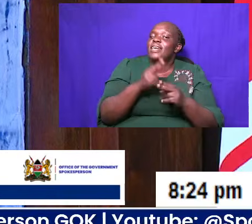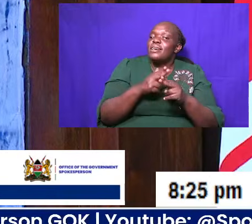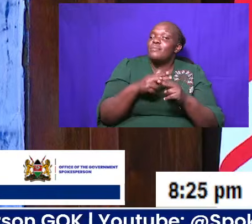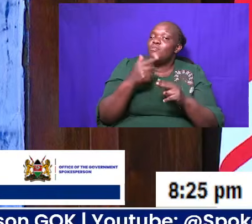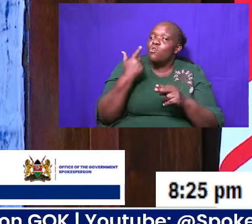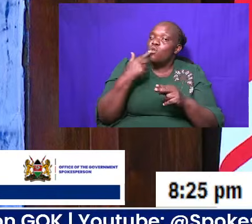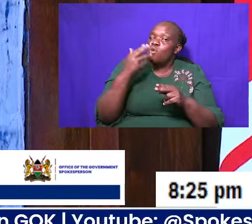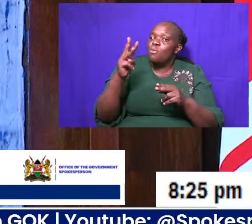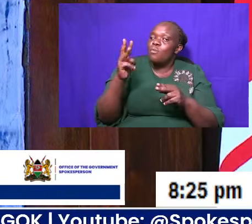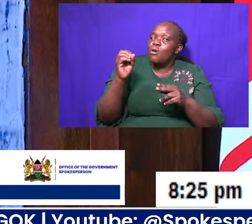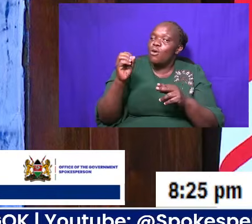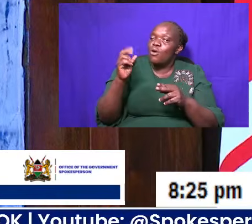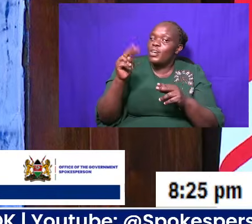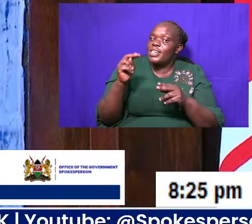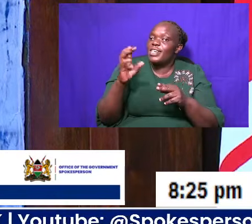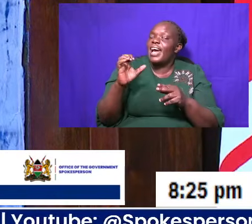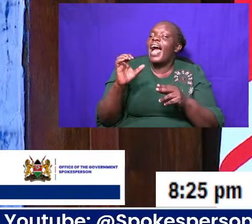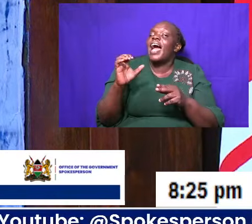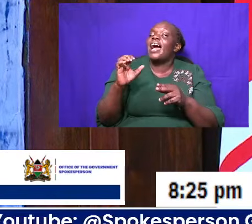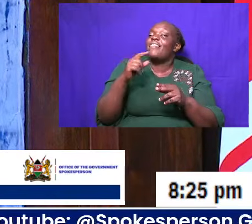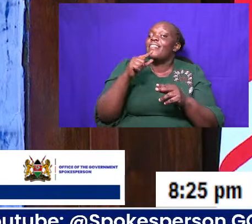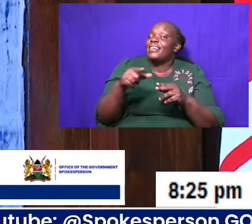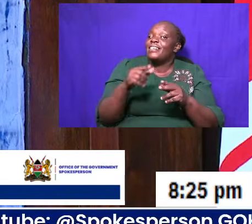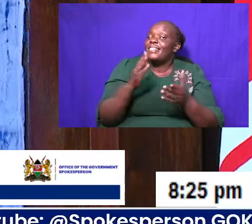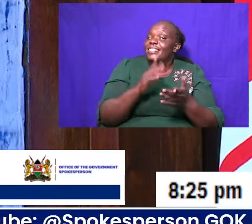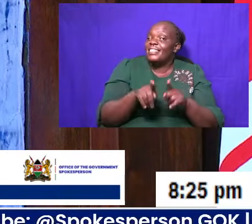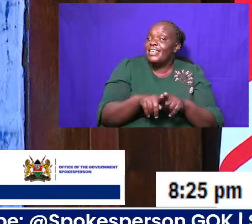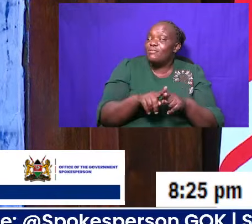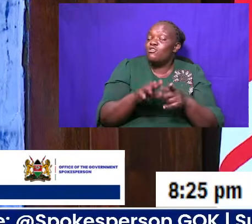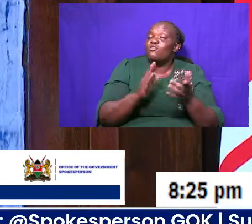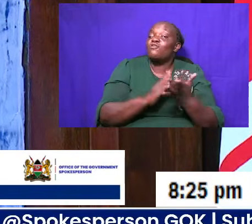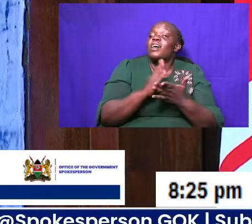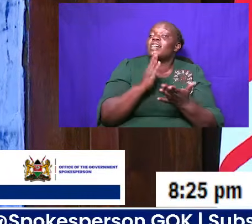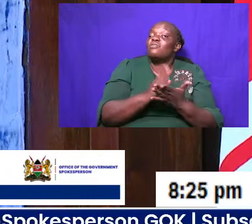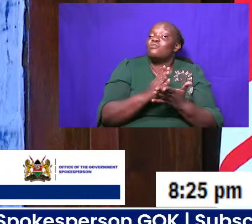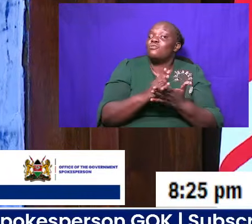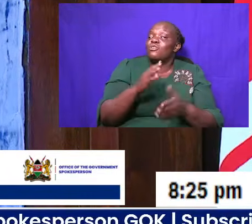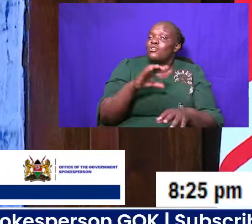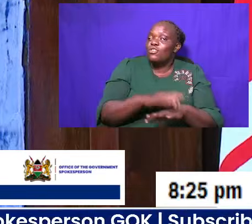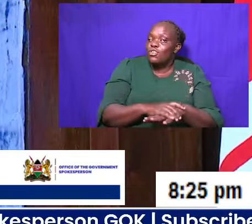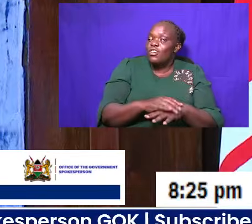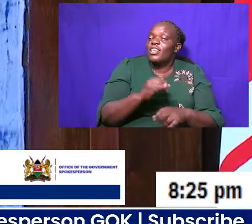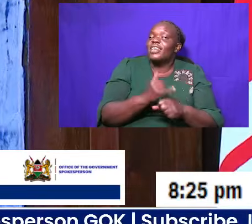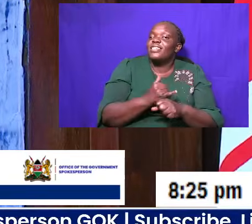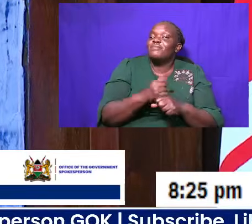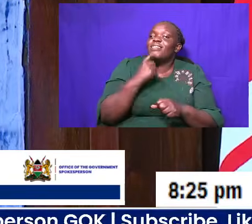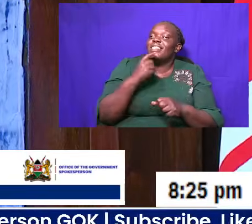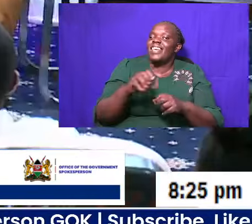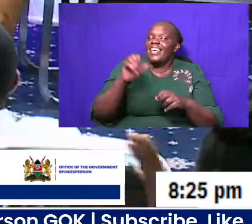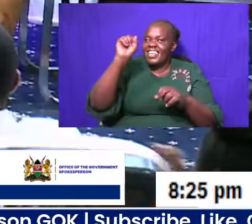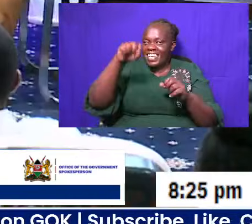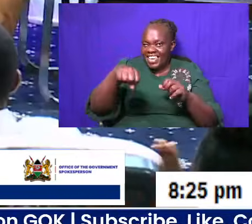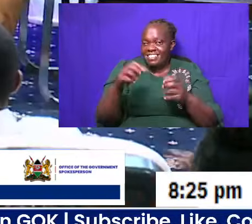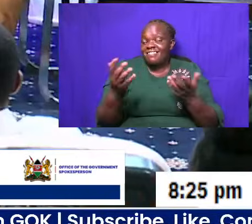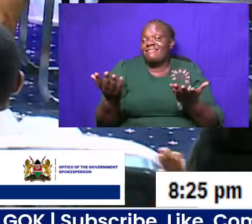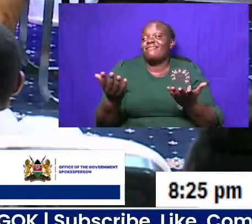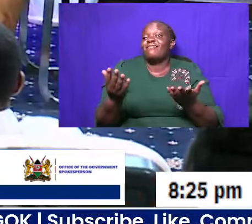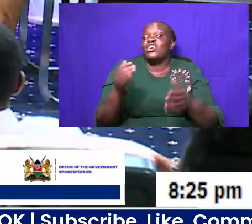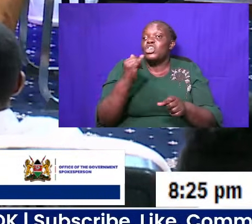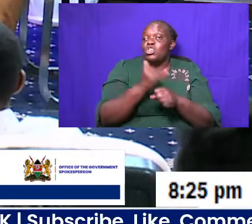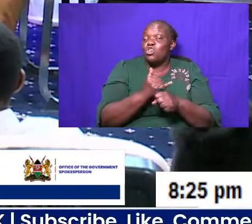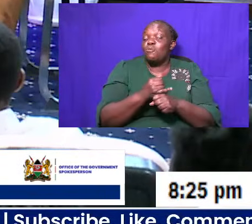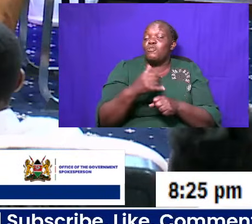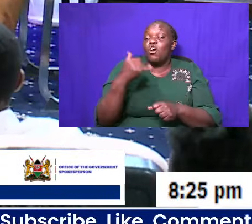I'm the human resource at this is a verbal confirmation. Would you want the job? And I said, yes. And you knew no